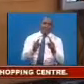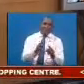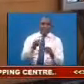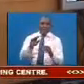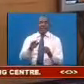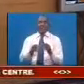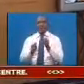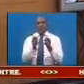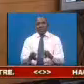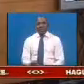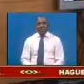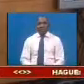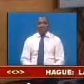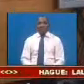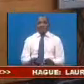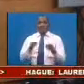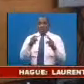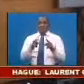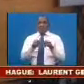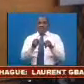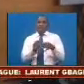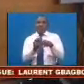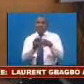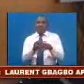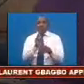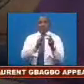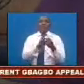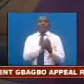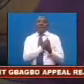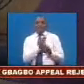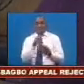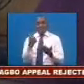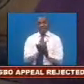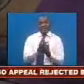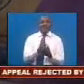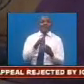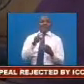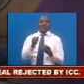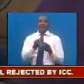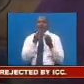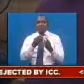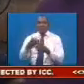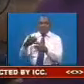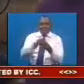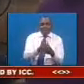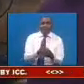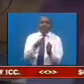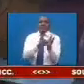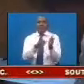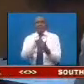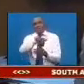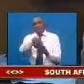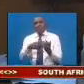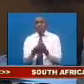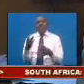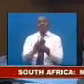their competitors. The chance to stay connected with loved ones, gather data, share information, upload and download